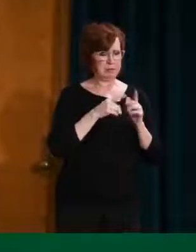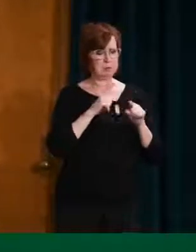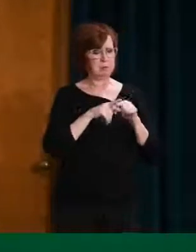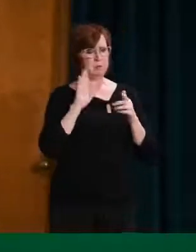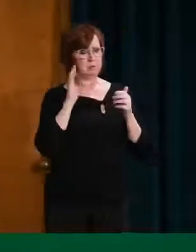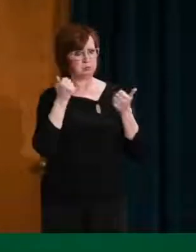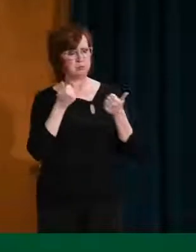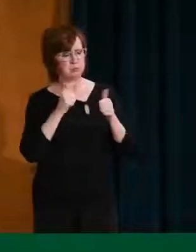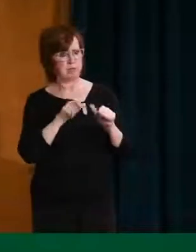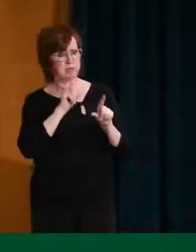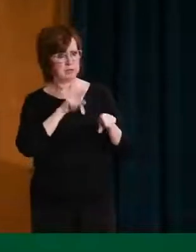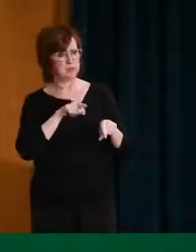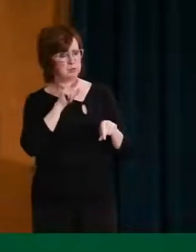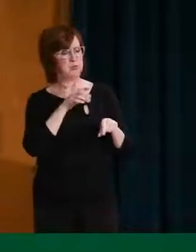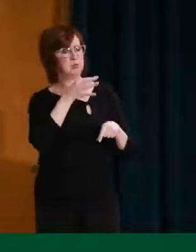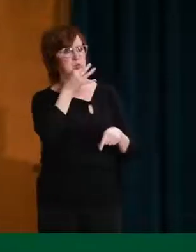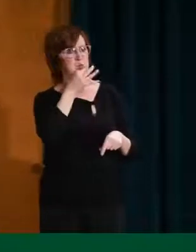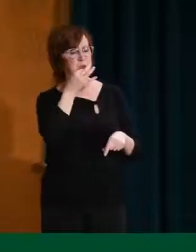answer shortly.